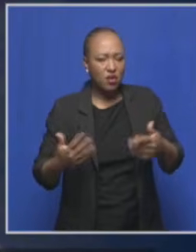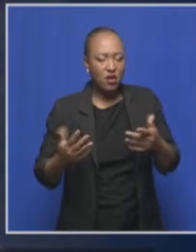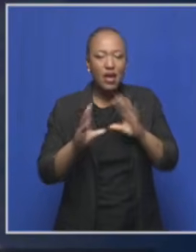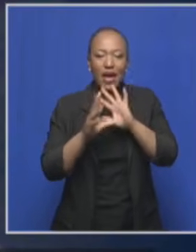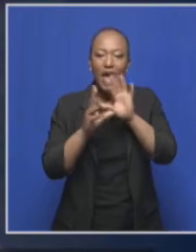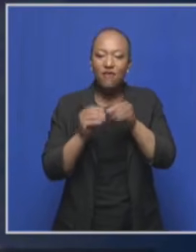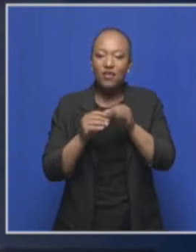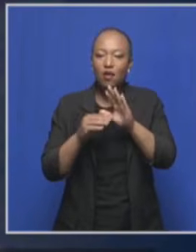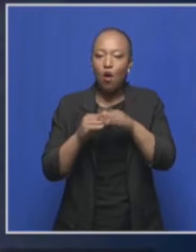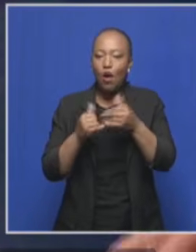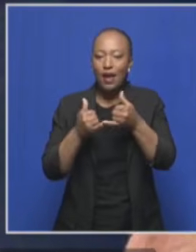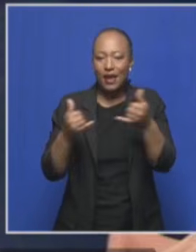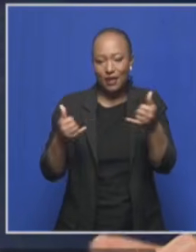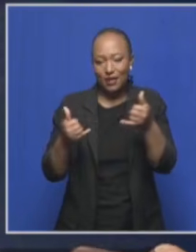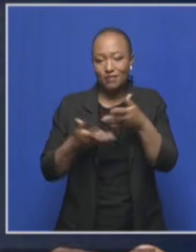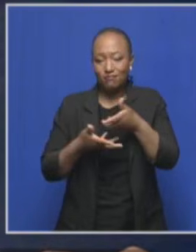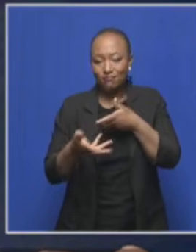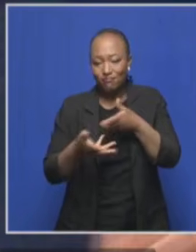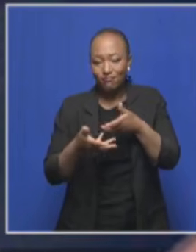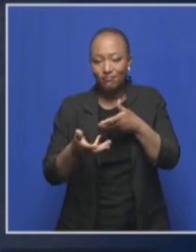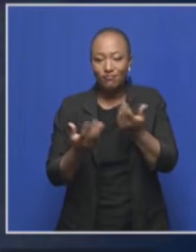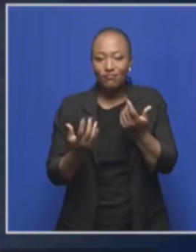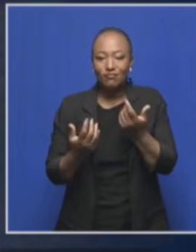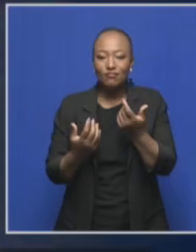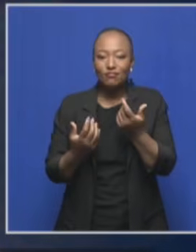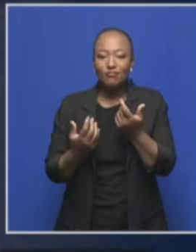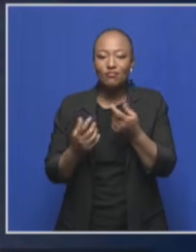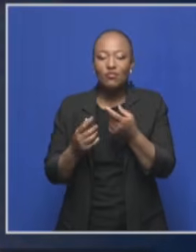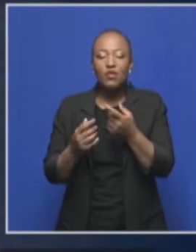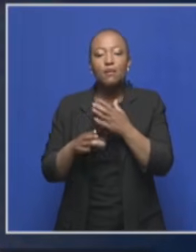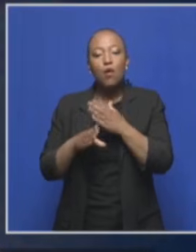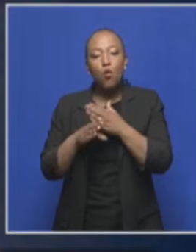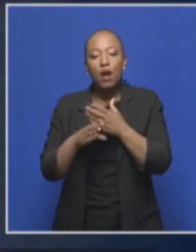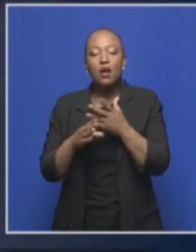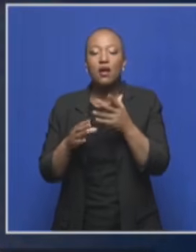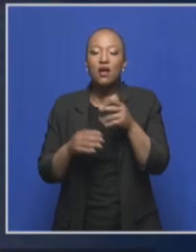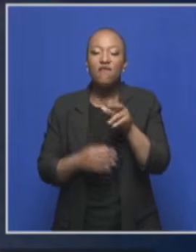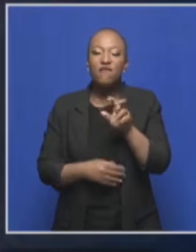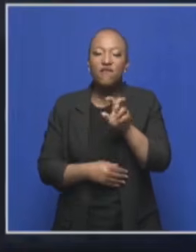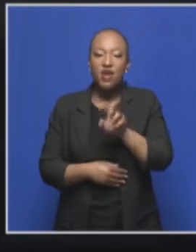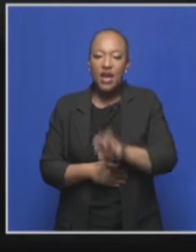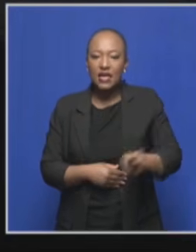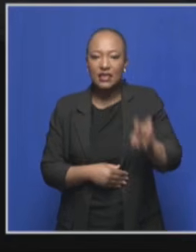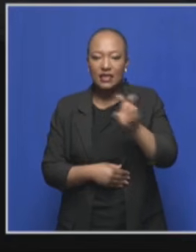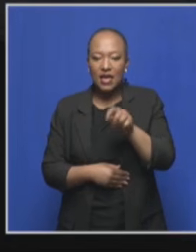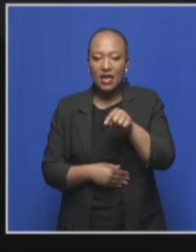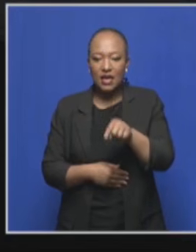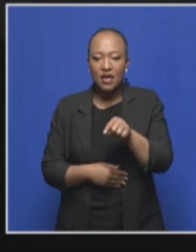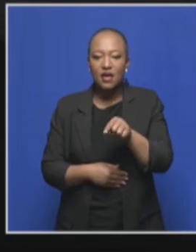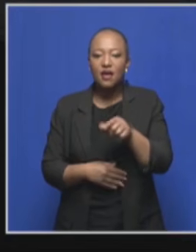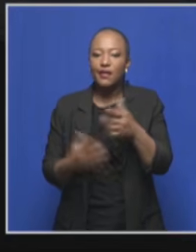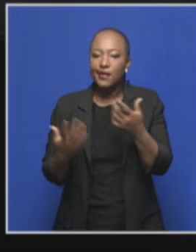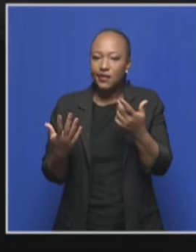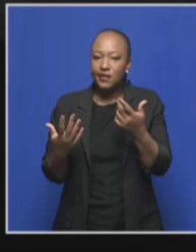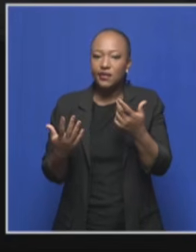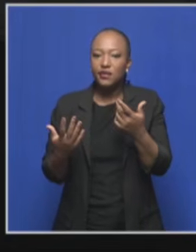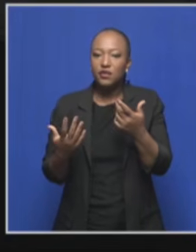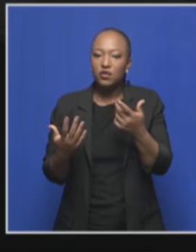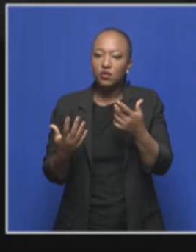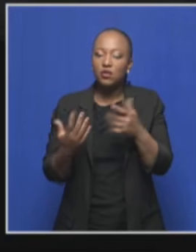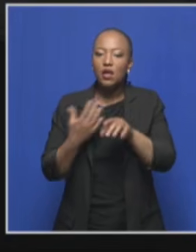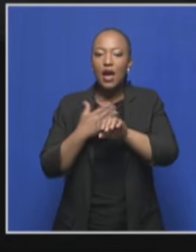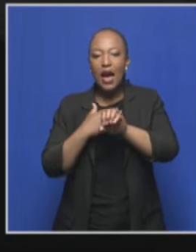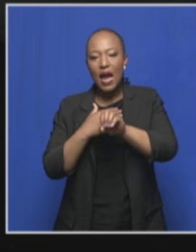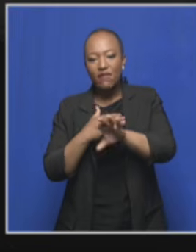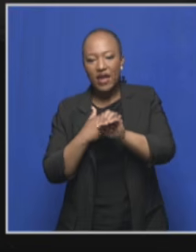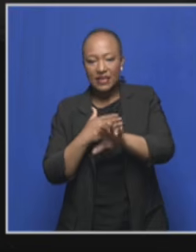virtual. So there's a website called Upwork for freelancers. So you put your ad out there in